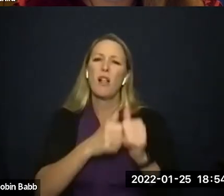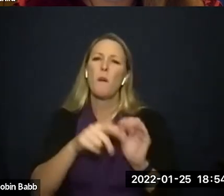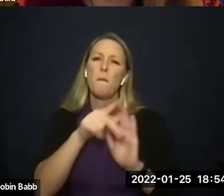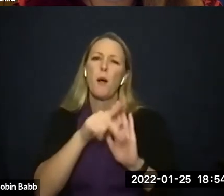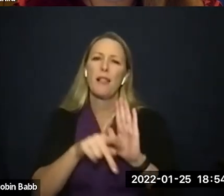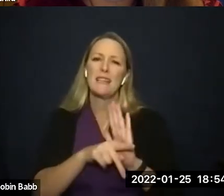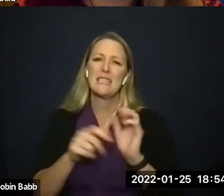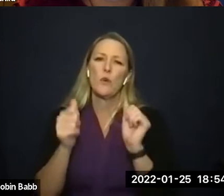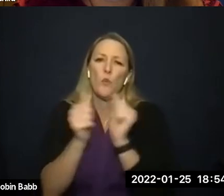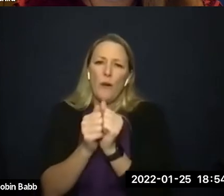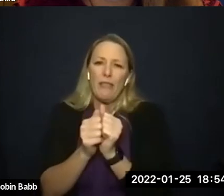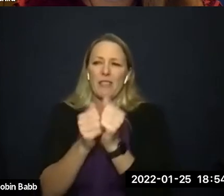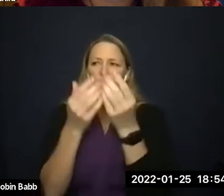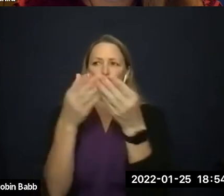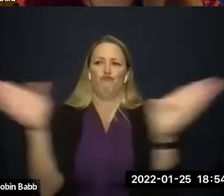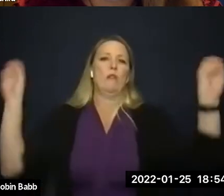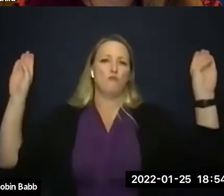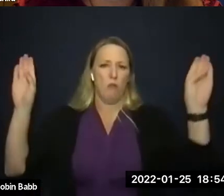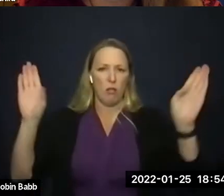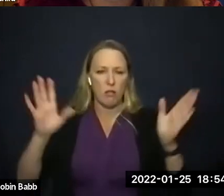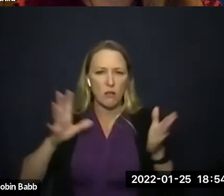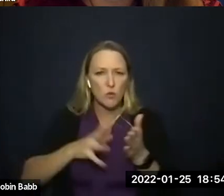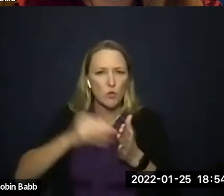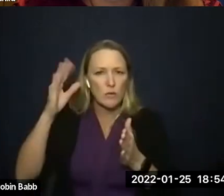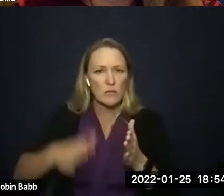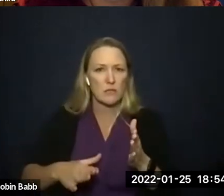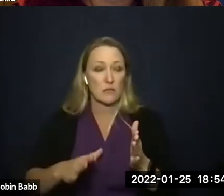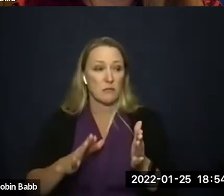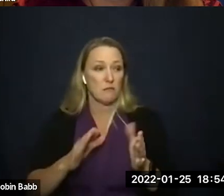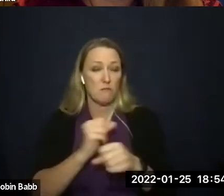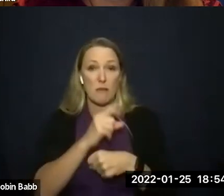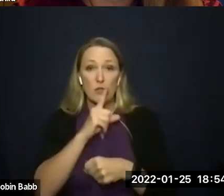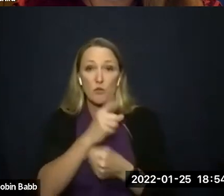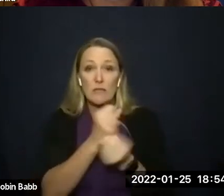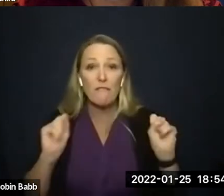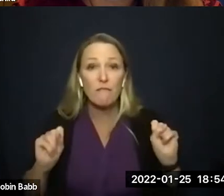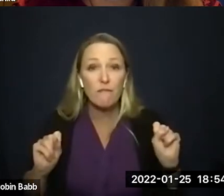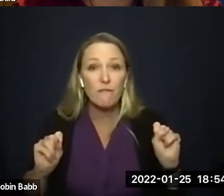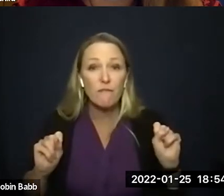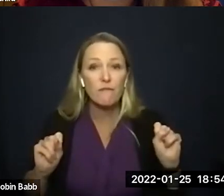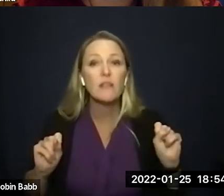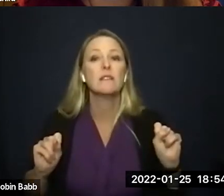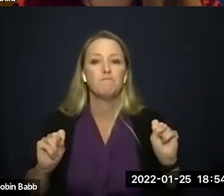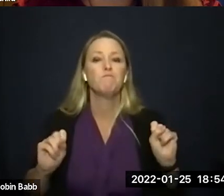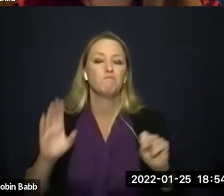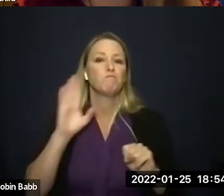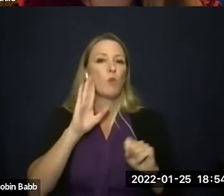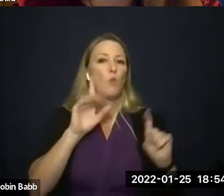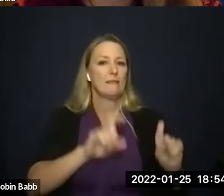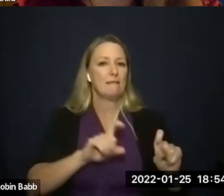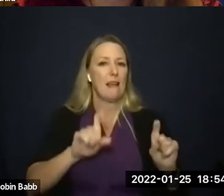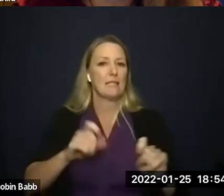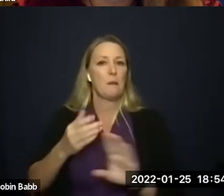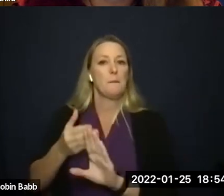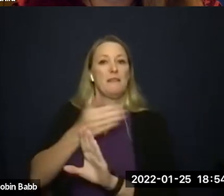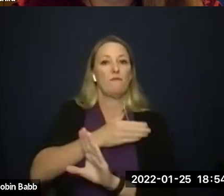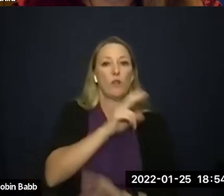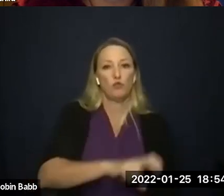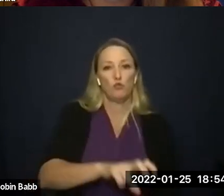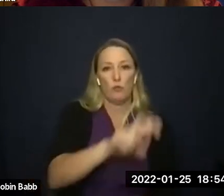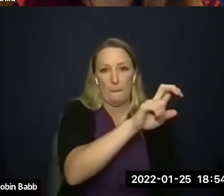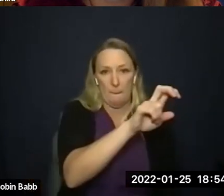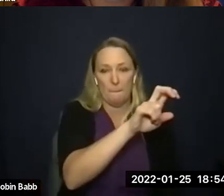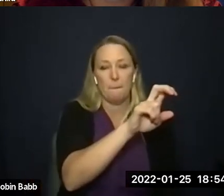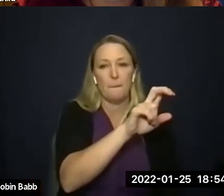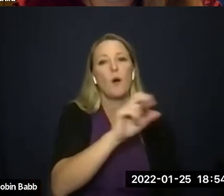we're doing with our students with which is making sure that they're safe so we're testing them testing them before the trip or